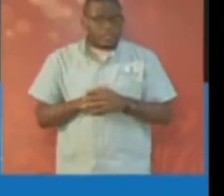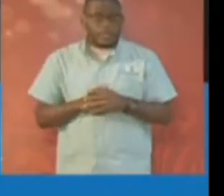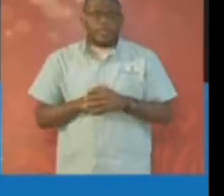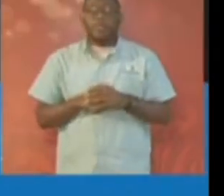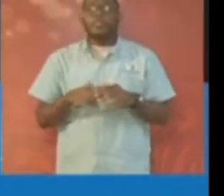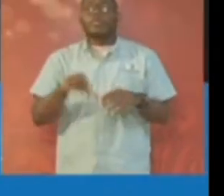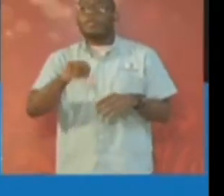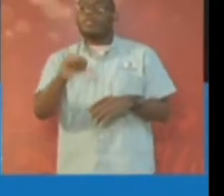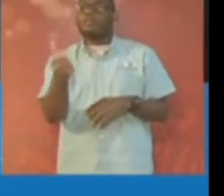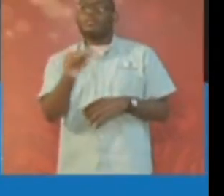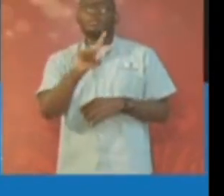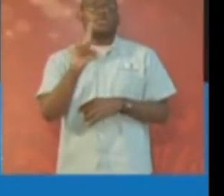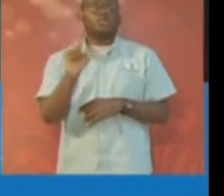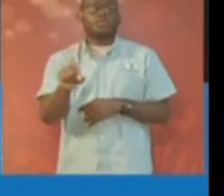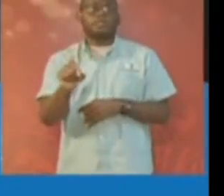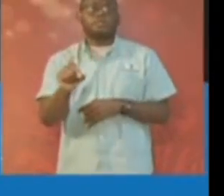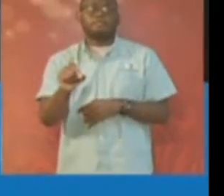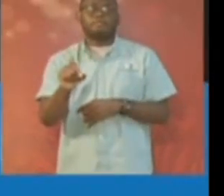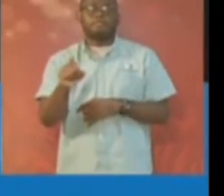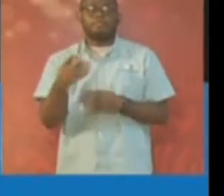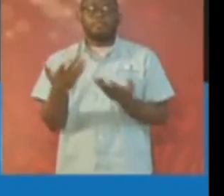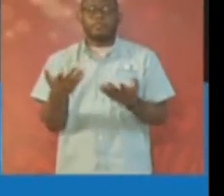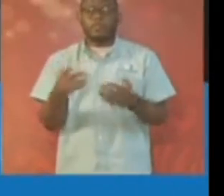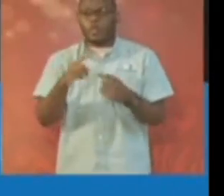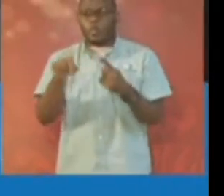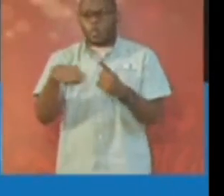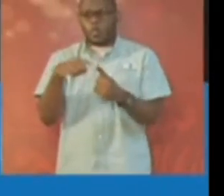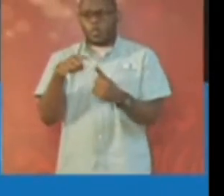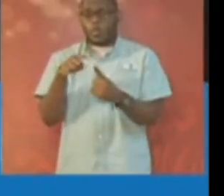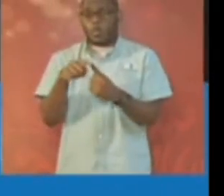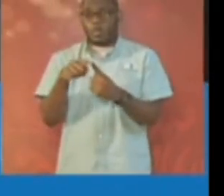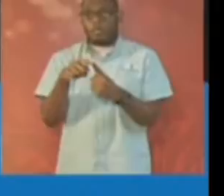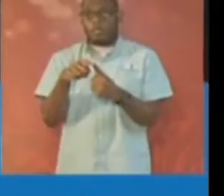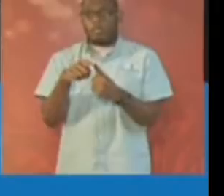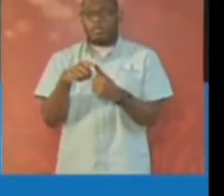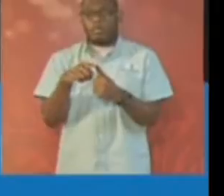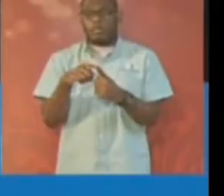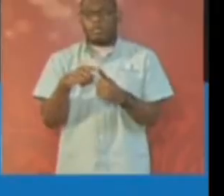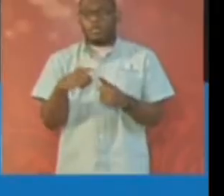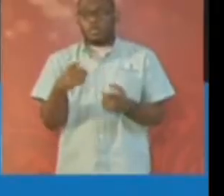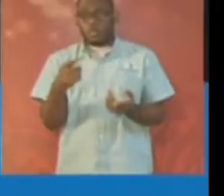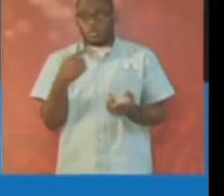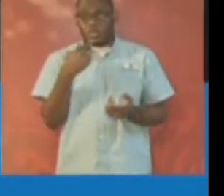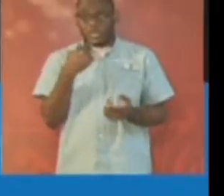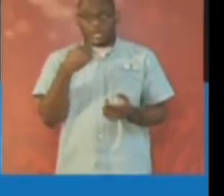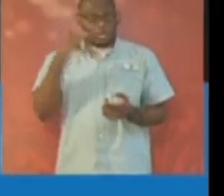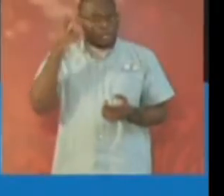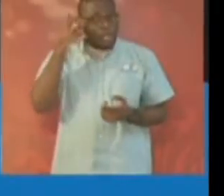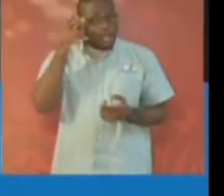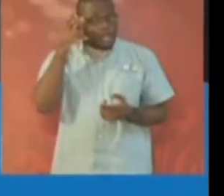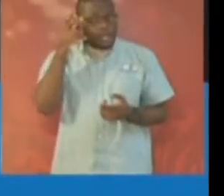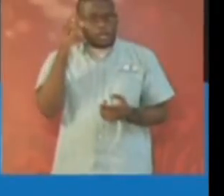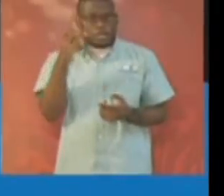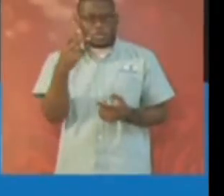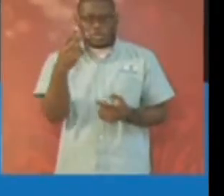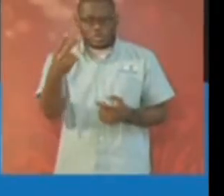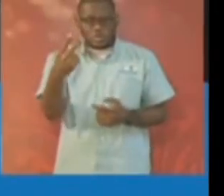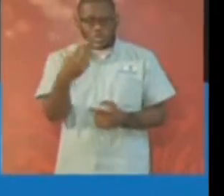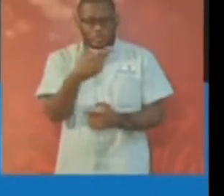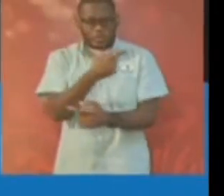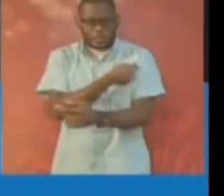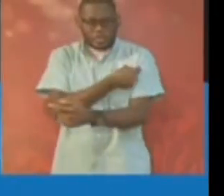Hines, Dr. Hines, when we hear about these two vaccines that have been